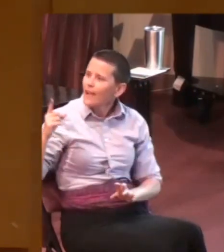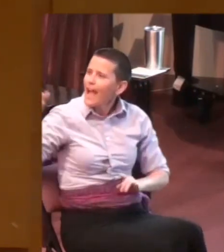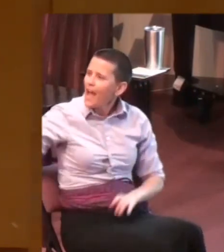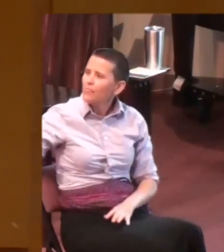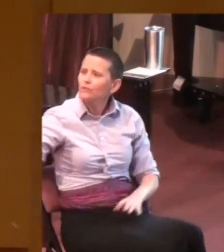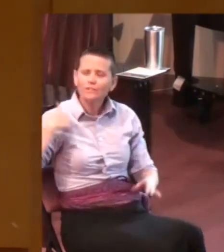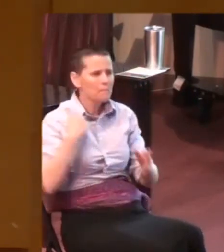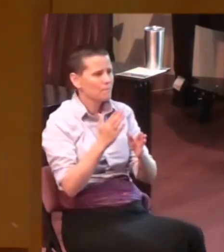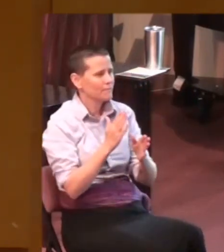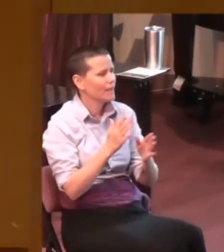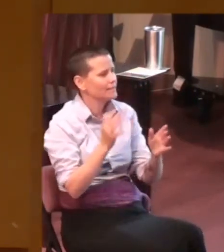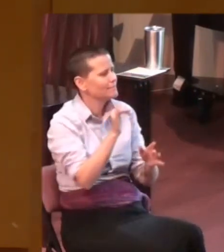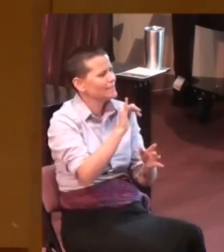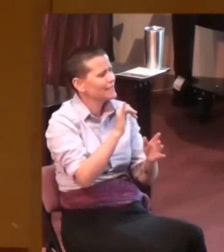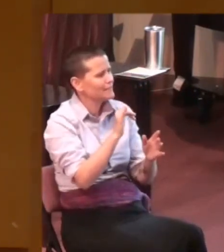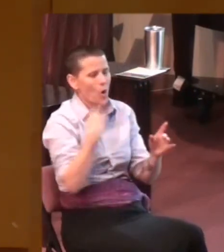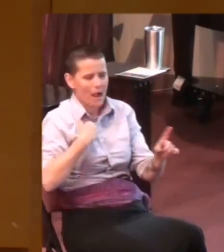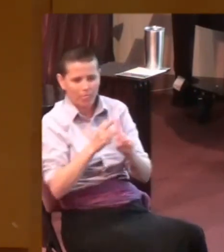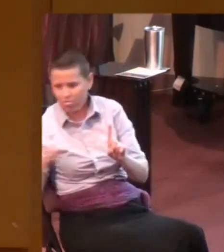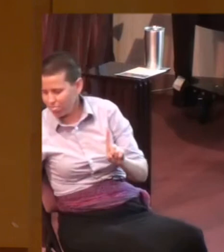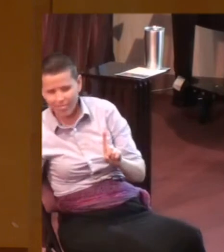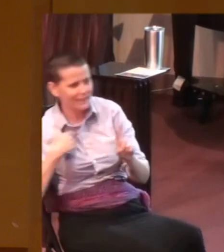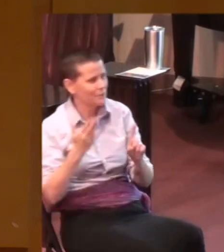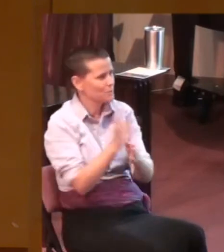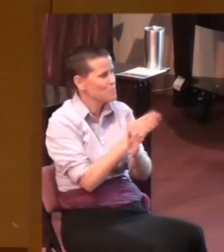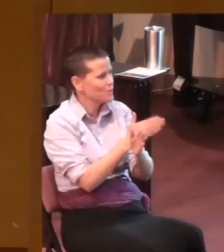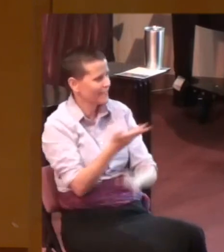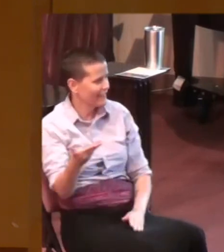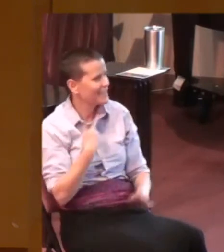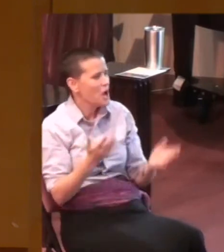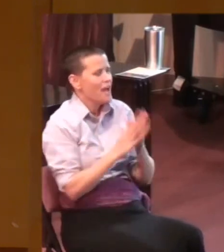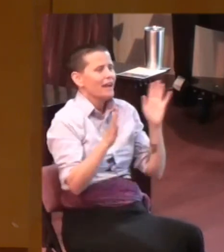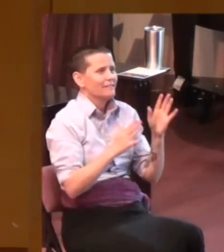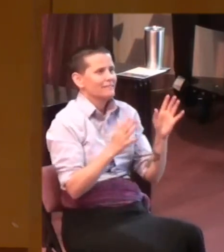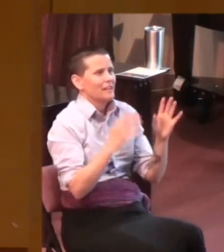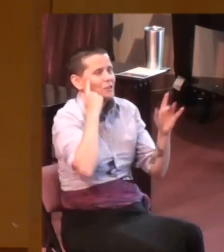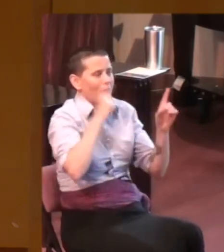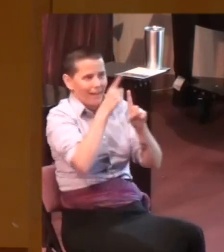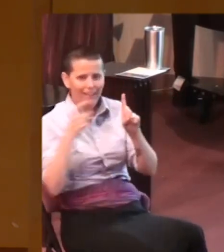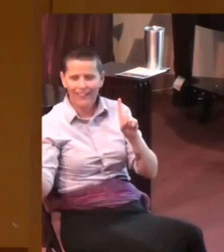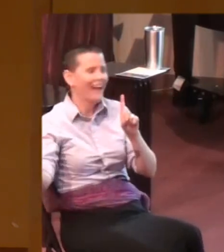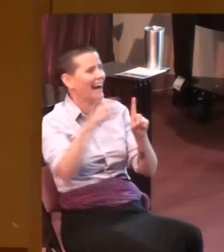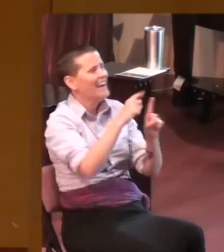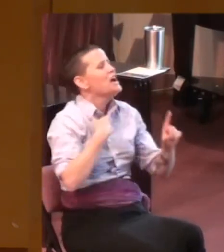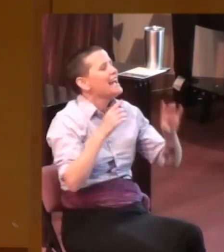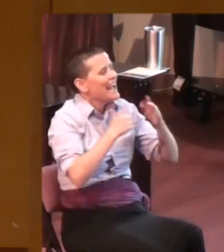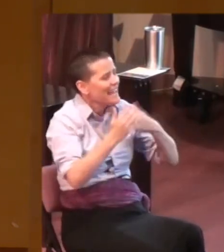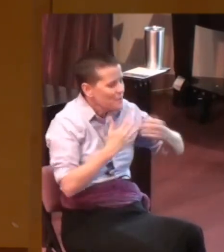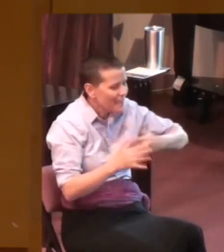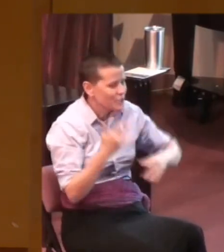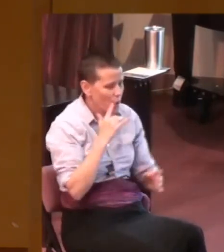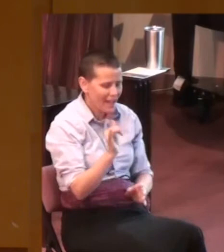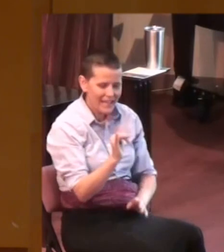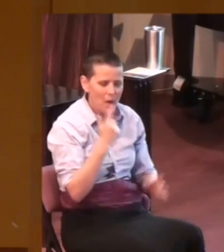thing. It'll be fun. You're going to love it. If you're a veteran, you're going to love it. So anyhow, she was saying, oh, I started golfing with